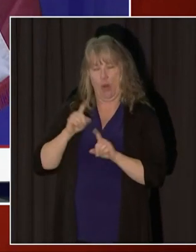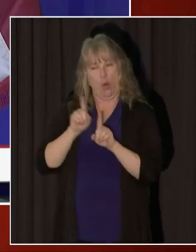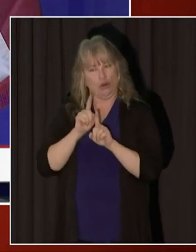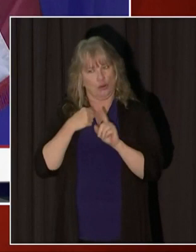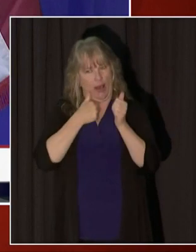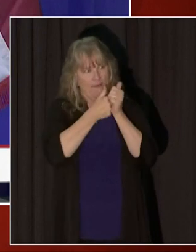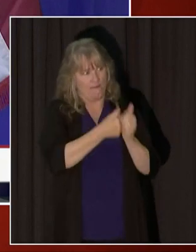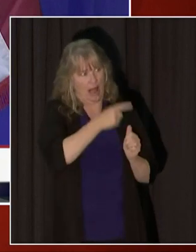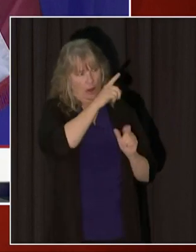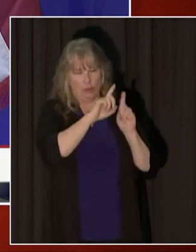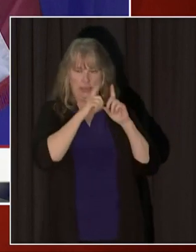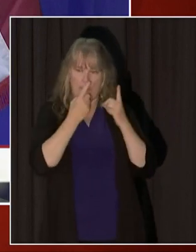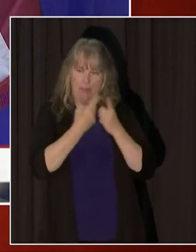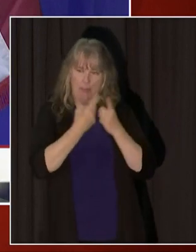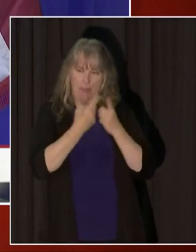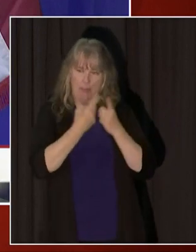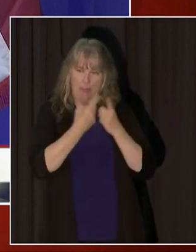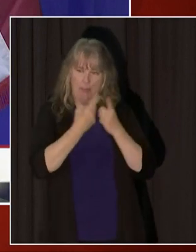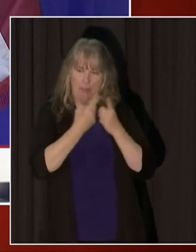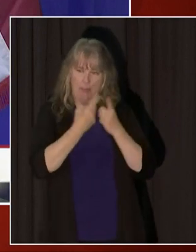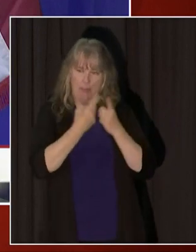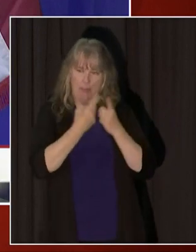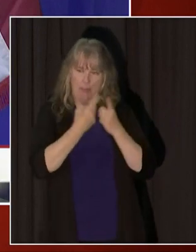recommendations. But I